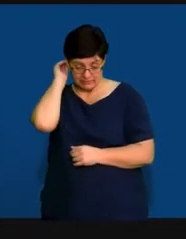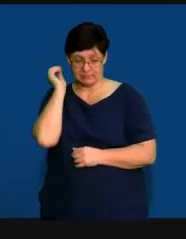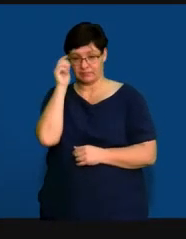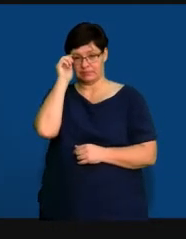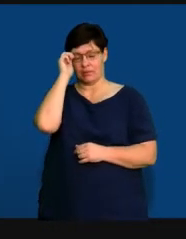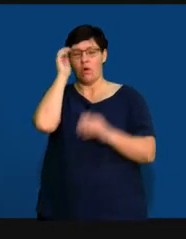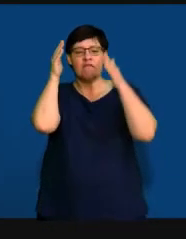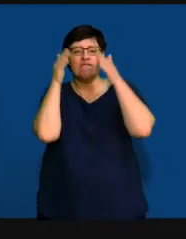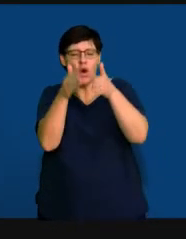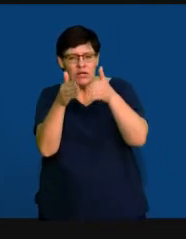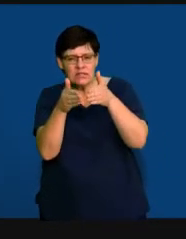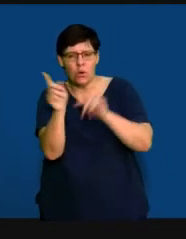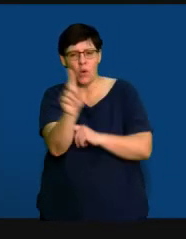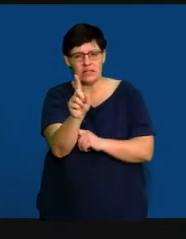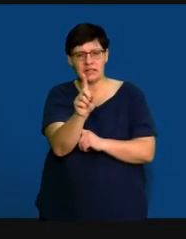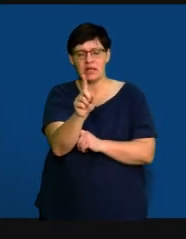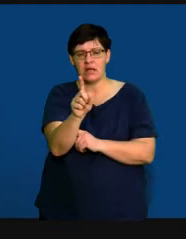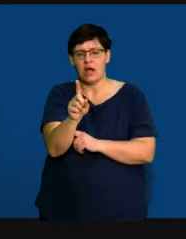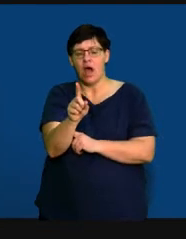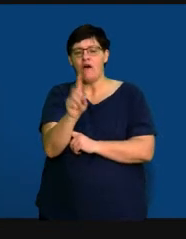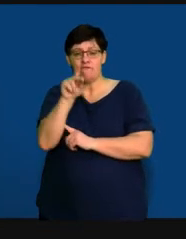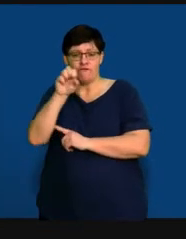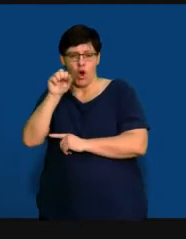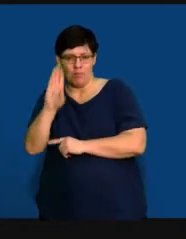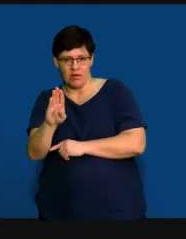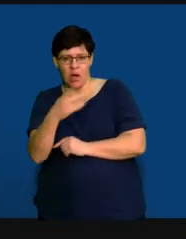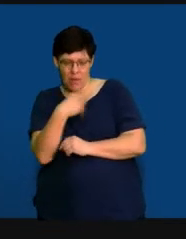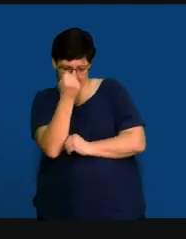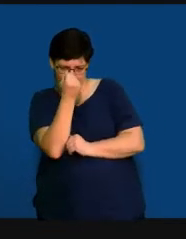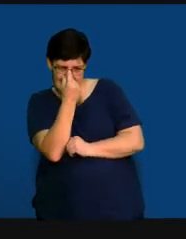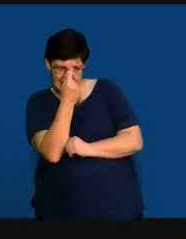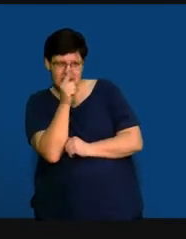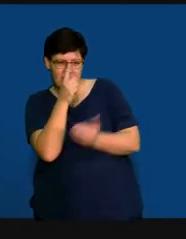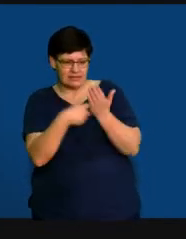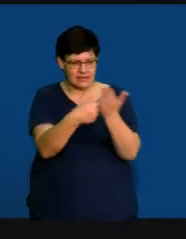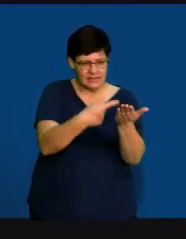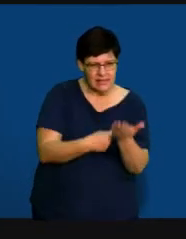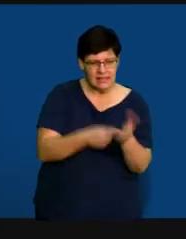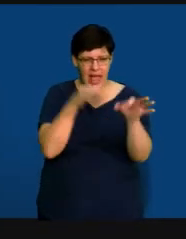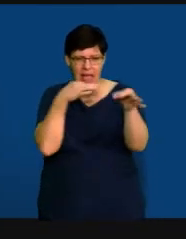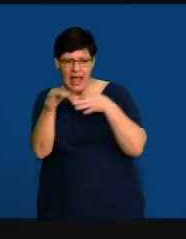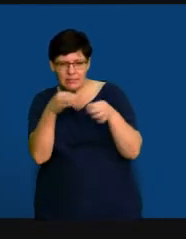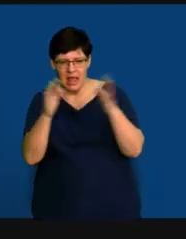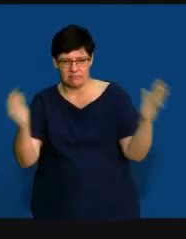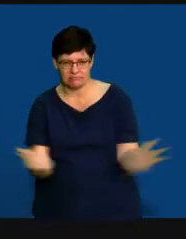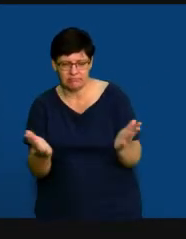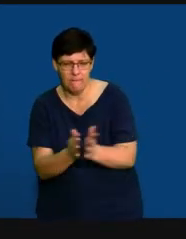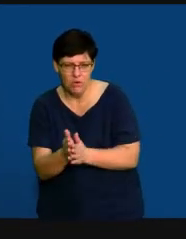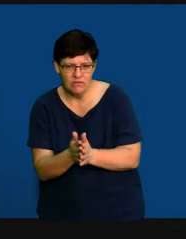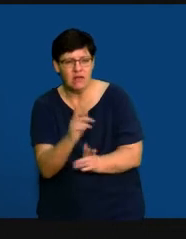paying attention to the verbs, and those that we understand will enable us to answer the question better.